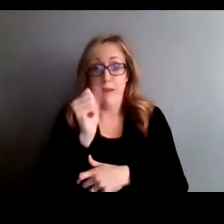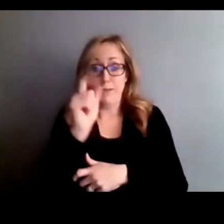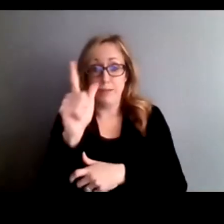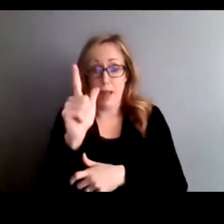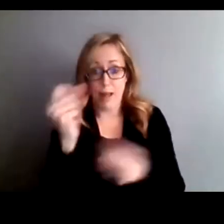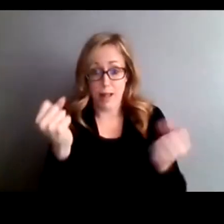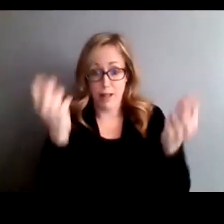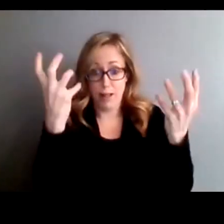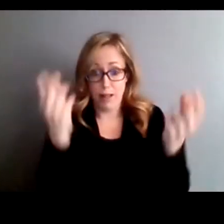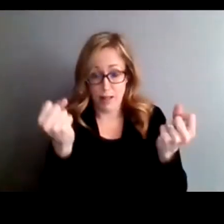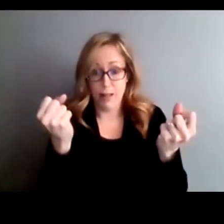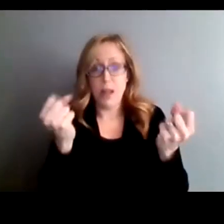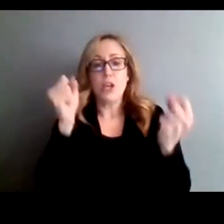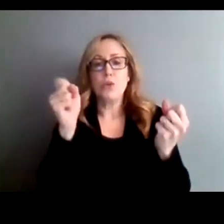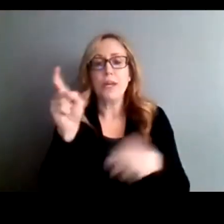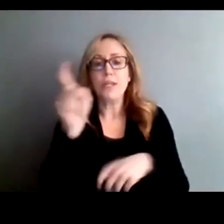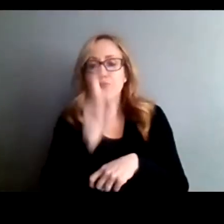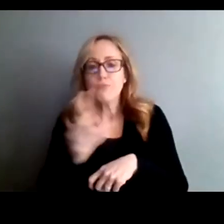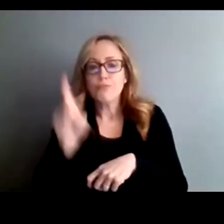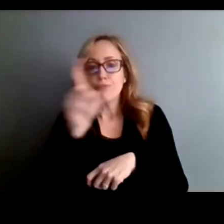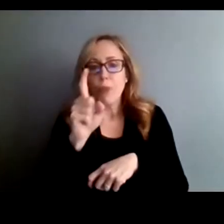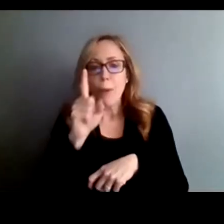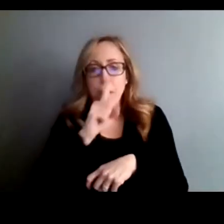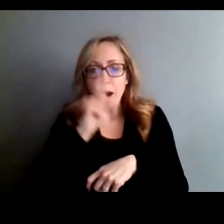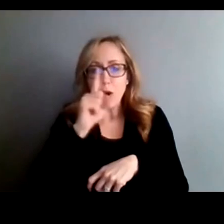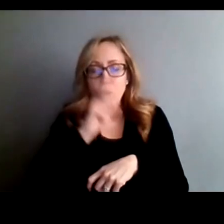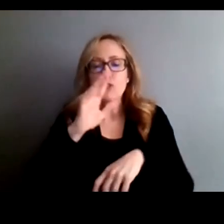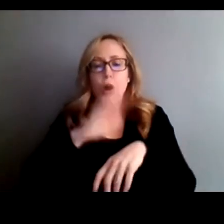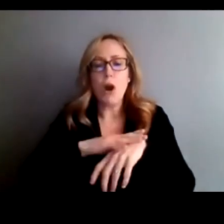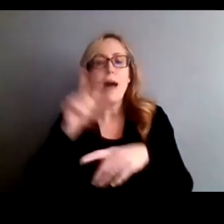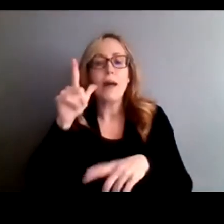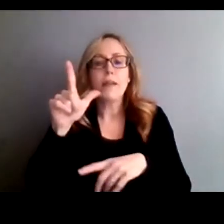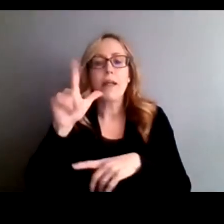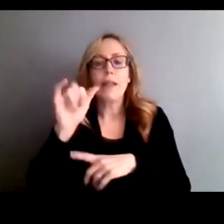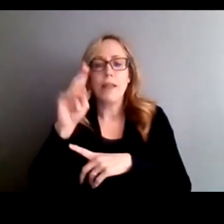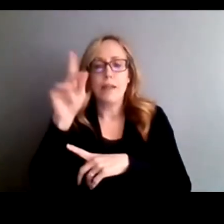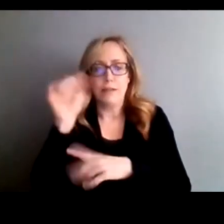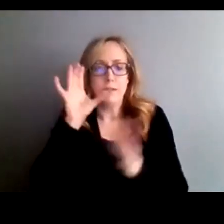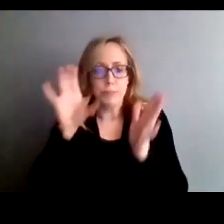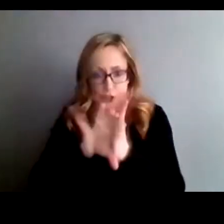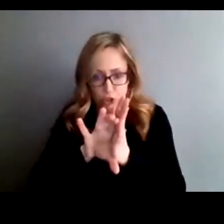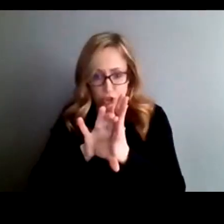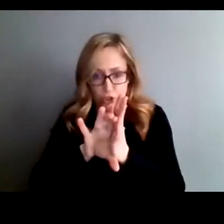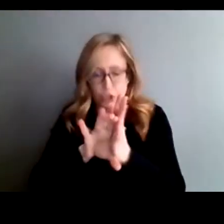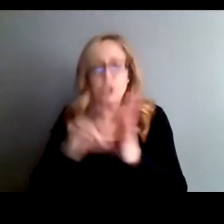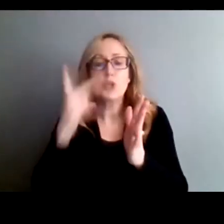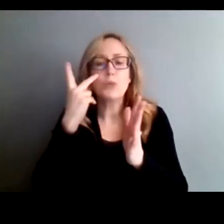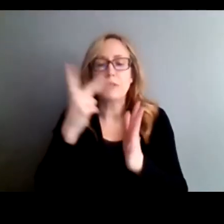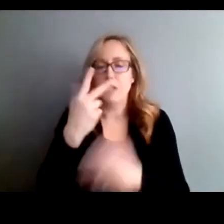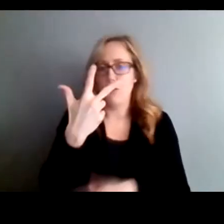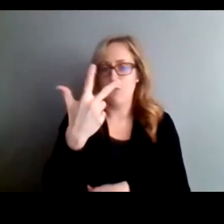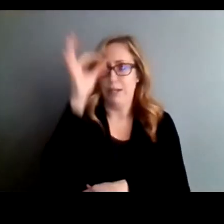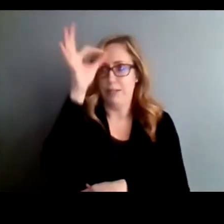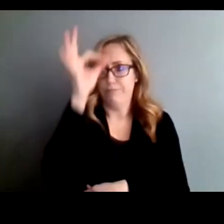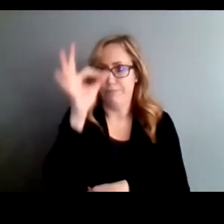please hover your mouse over Linda Matisse's screen. At the top right corner of Linda's screen, you'll see 3 dots. Click the